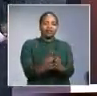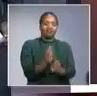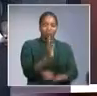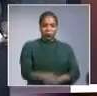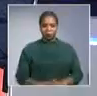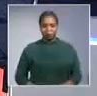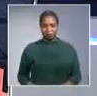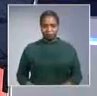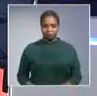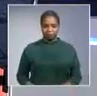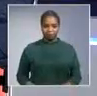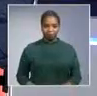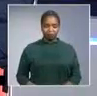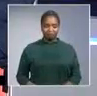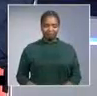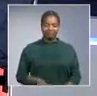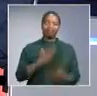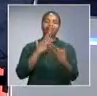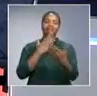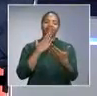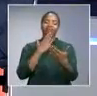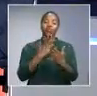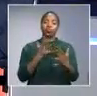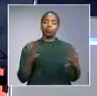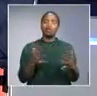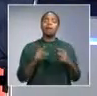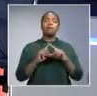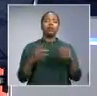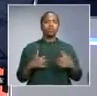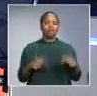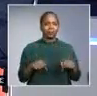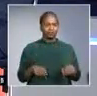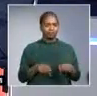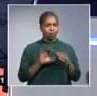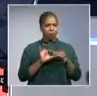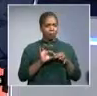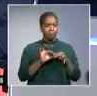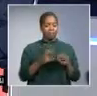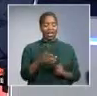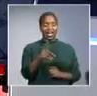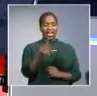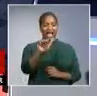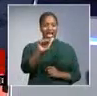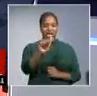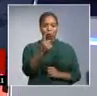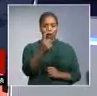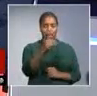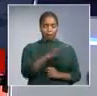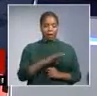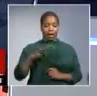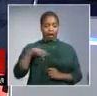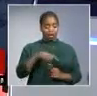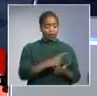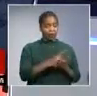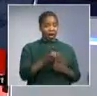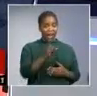regions. Thank you very much. More on those stories later. We start here. The Democratic Alliance has lost one mayor this week. Will